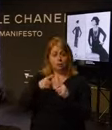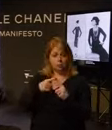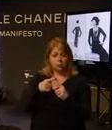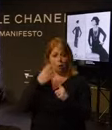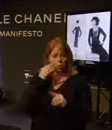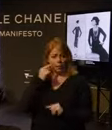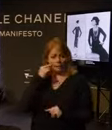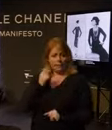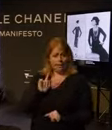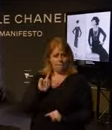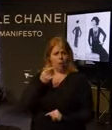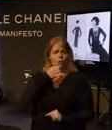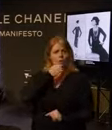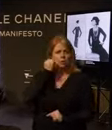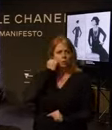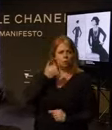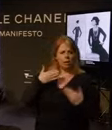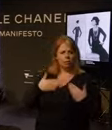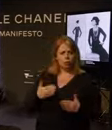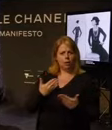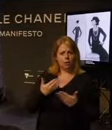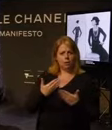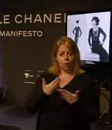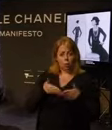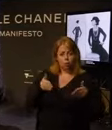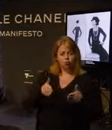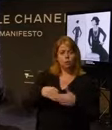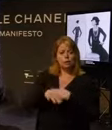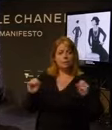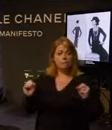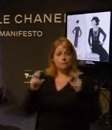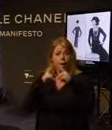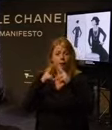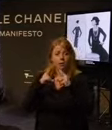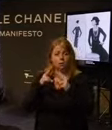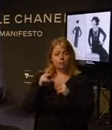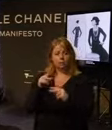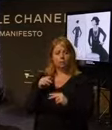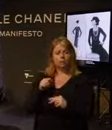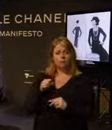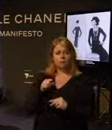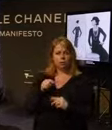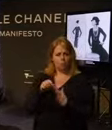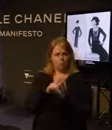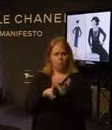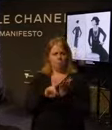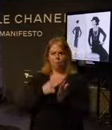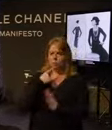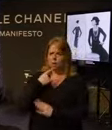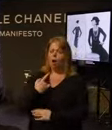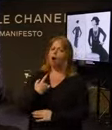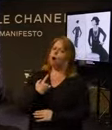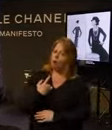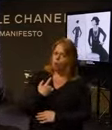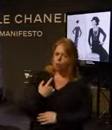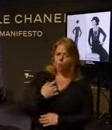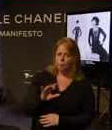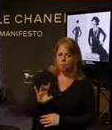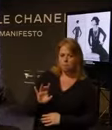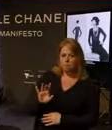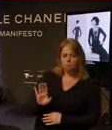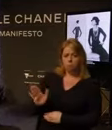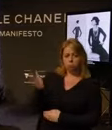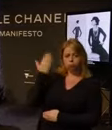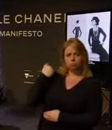first little black dress on the streets in Paris, he did actually say that, once upon a time with his personal